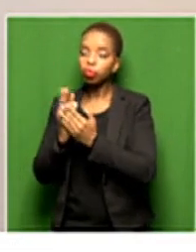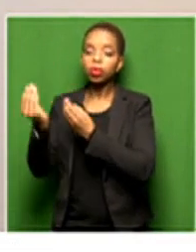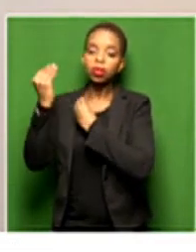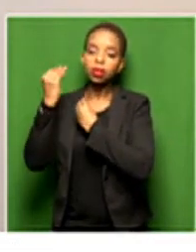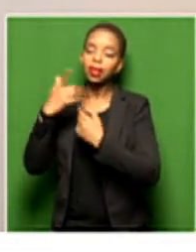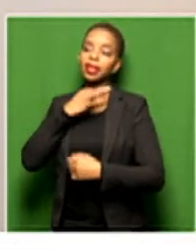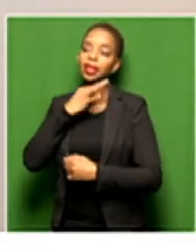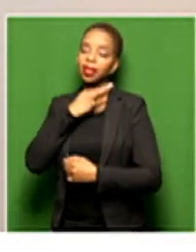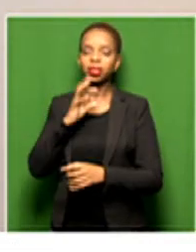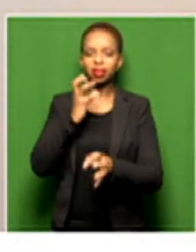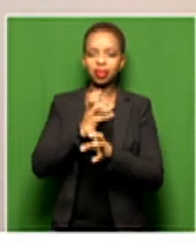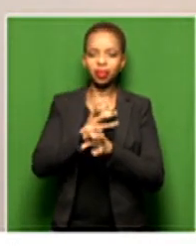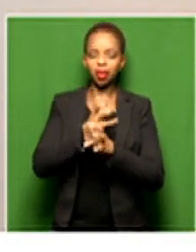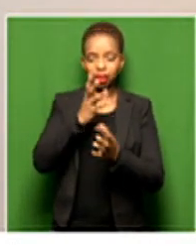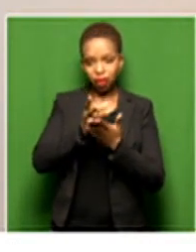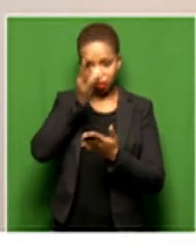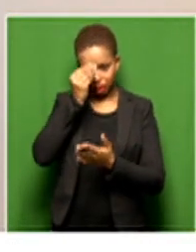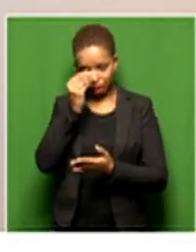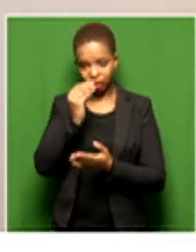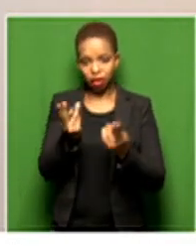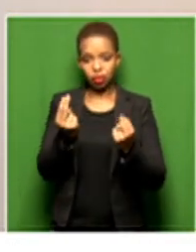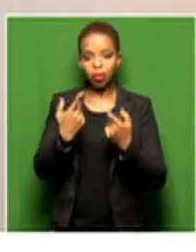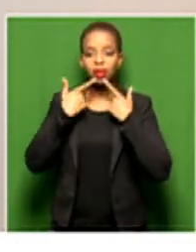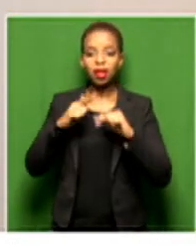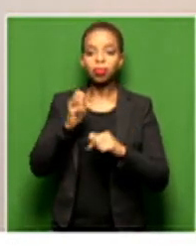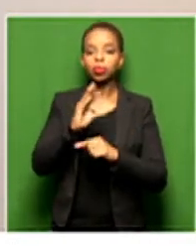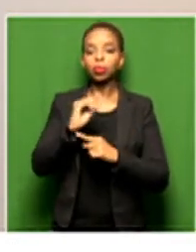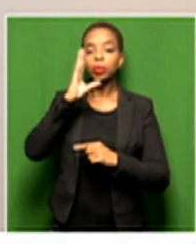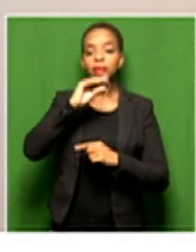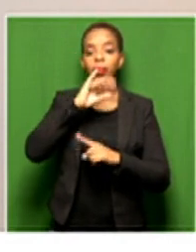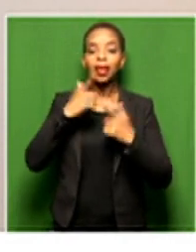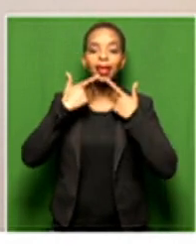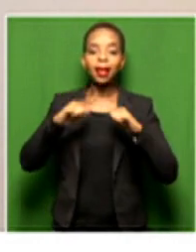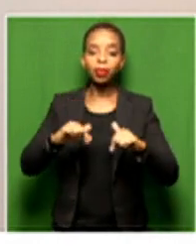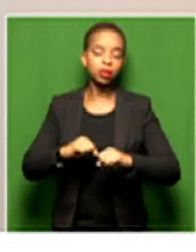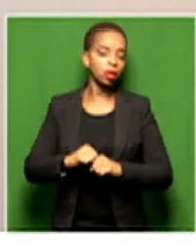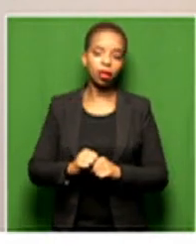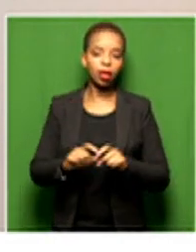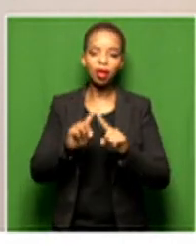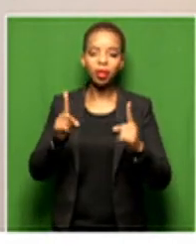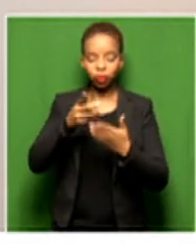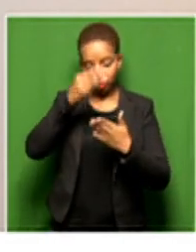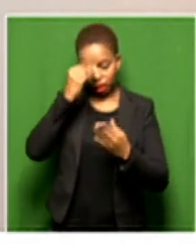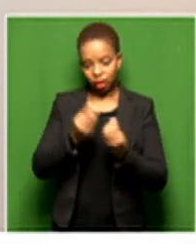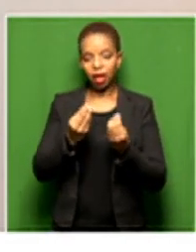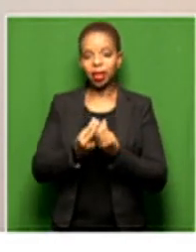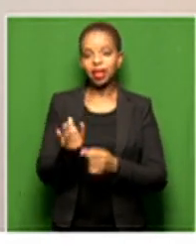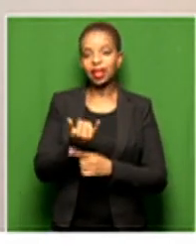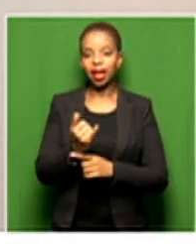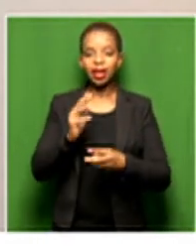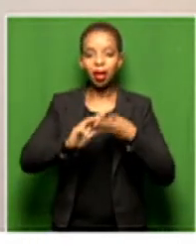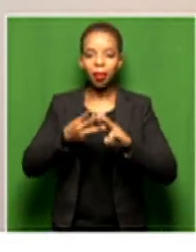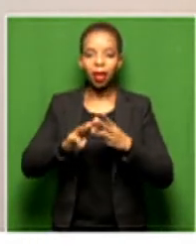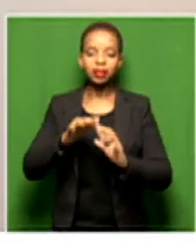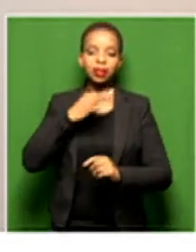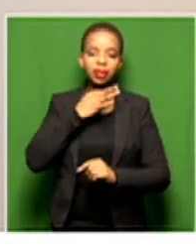to learn a new language well enough to be able to learn through it. And so you don't speak English, but you're learning things like maths and life skills in English. It's very difficult.